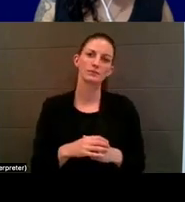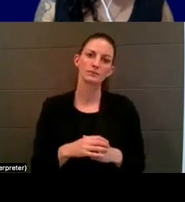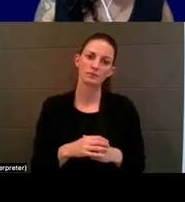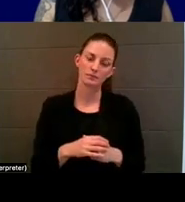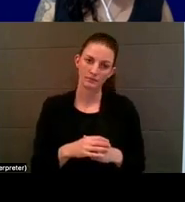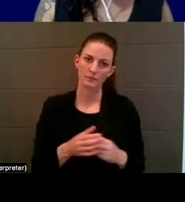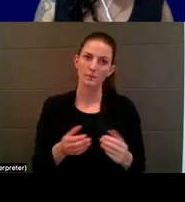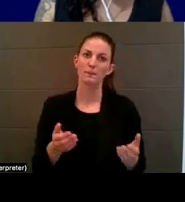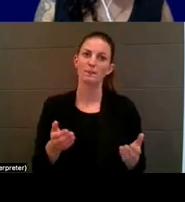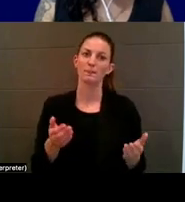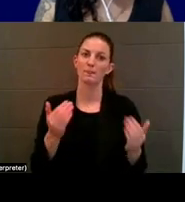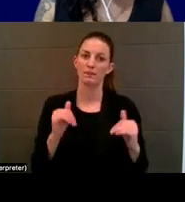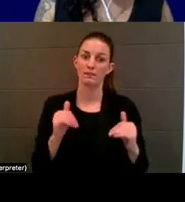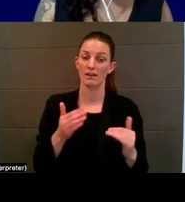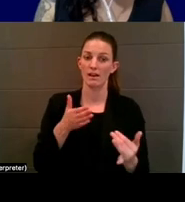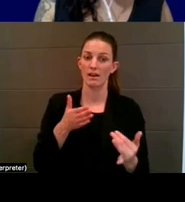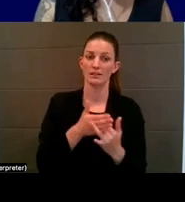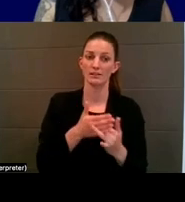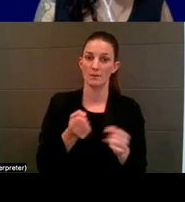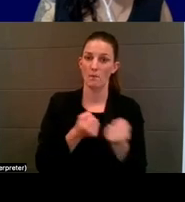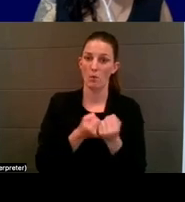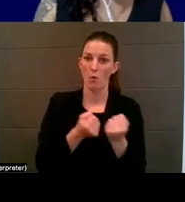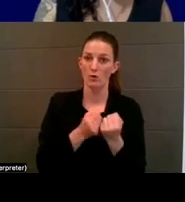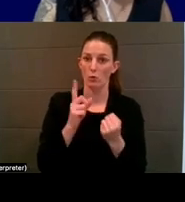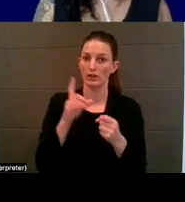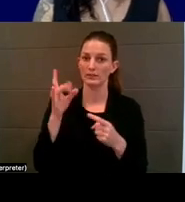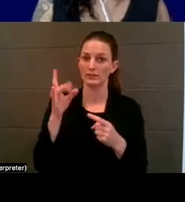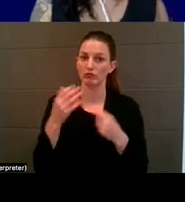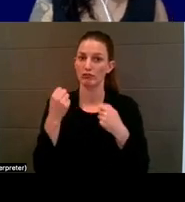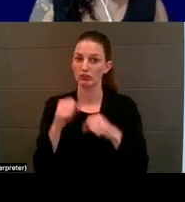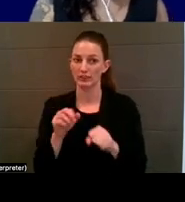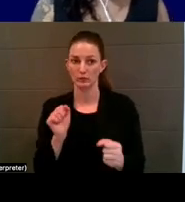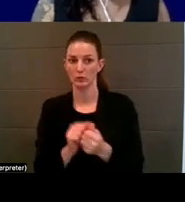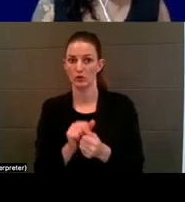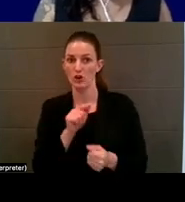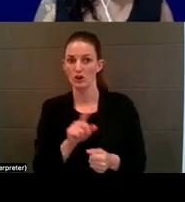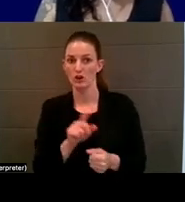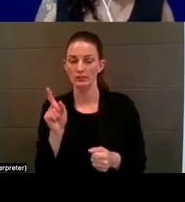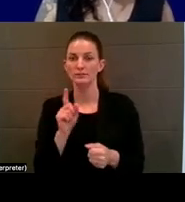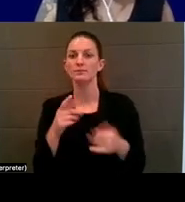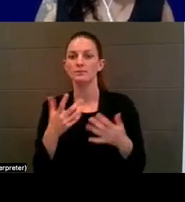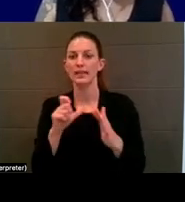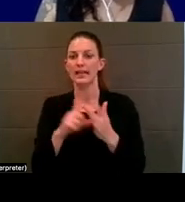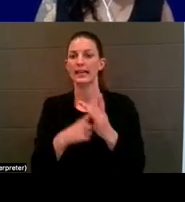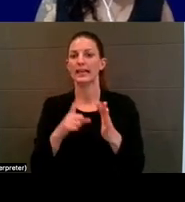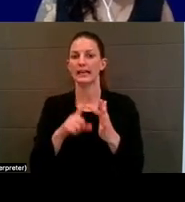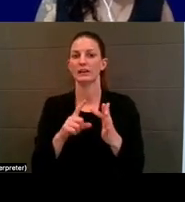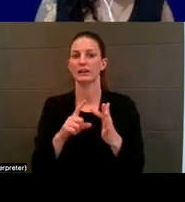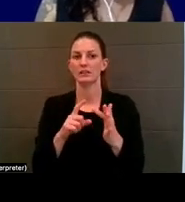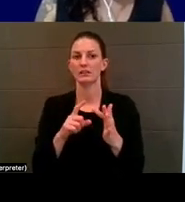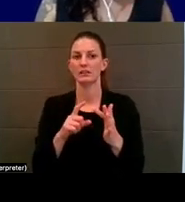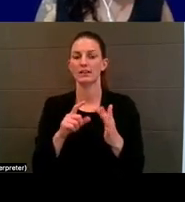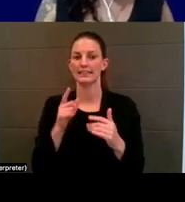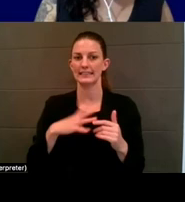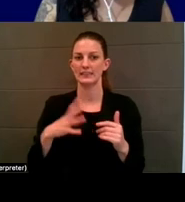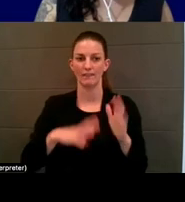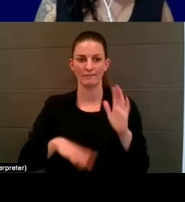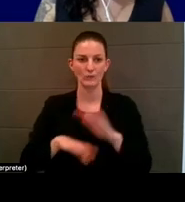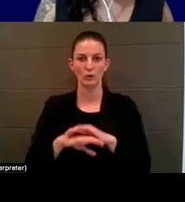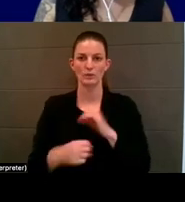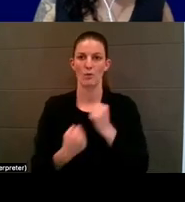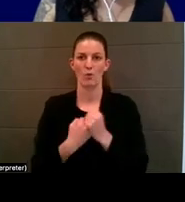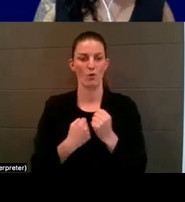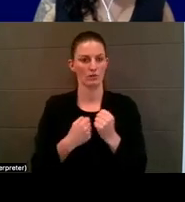under access and support, the key strategies here were Claire needs full assistance at all times when eating and drinking.